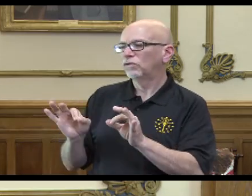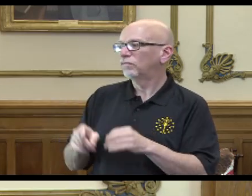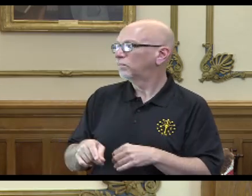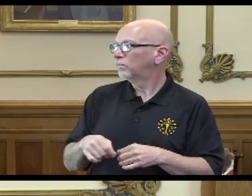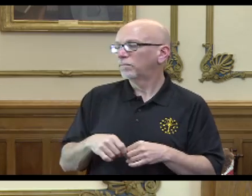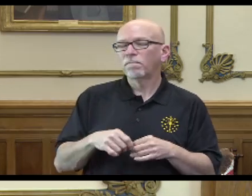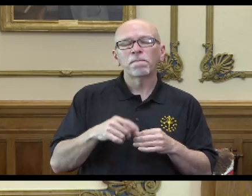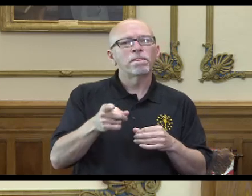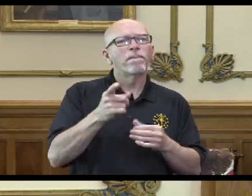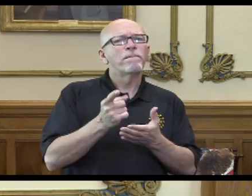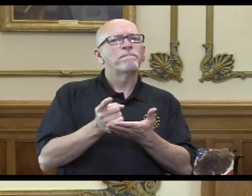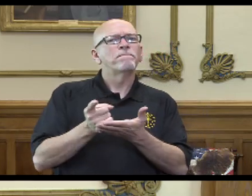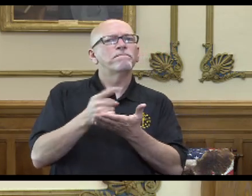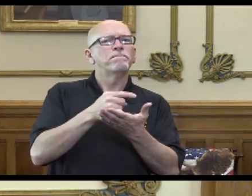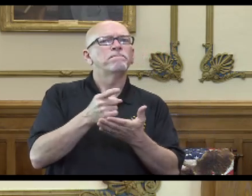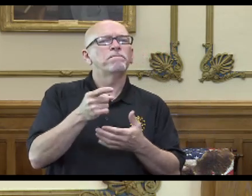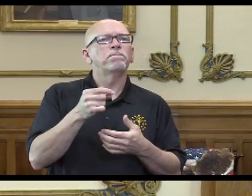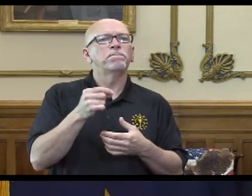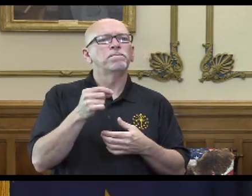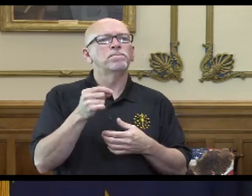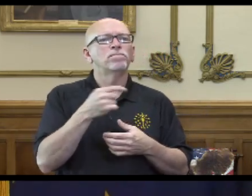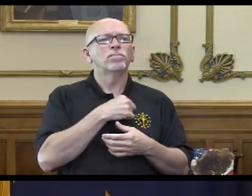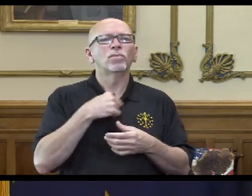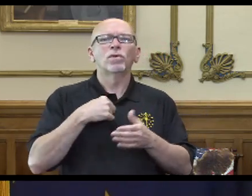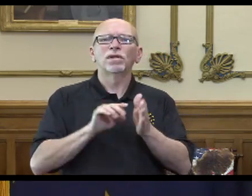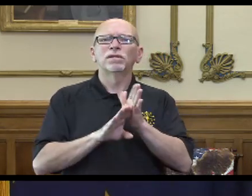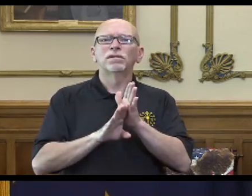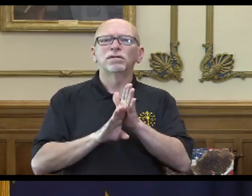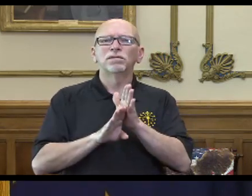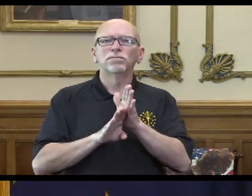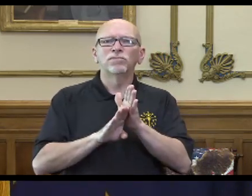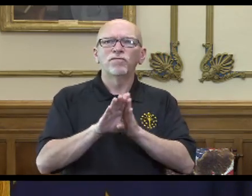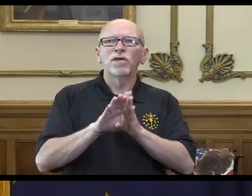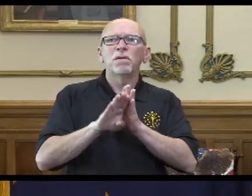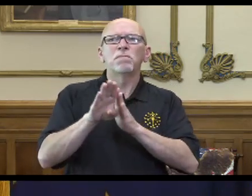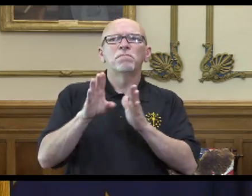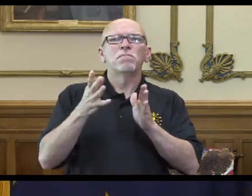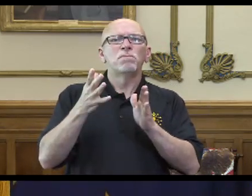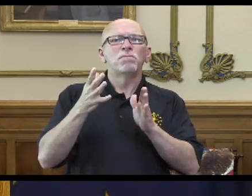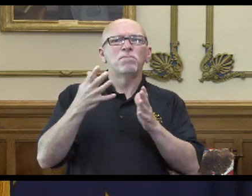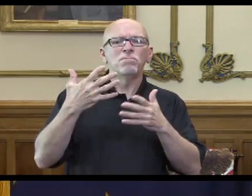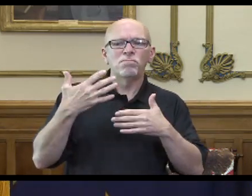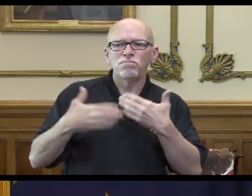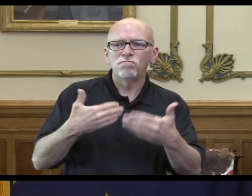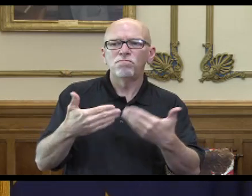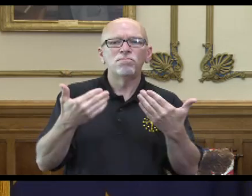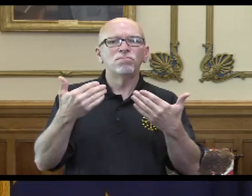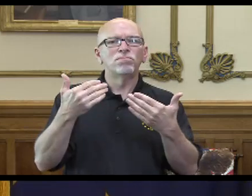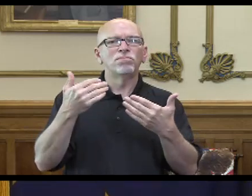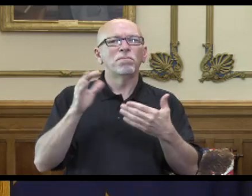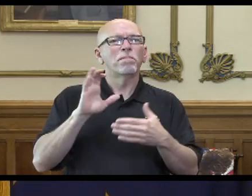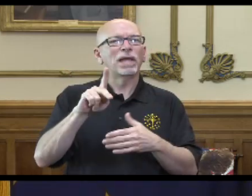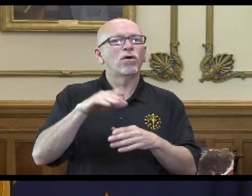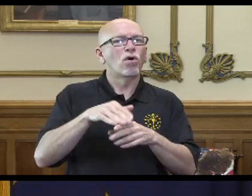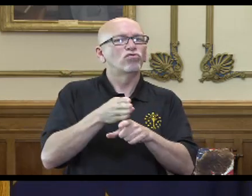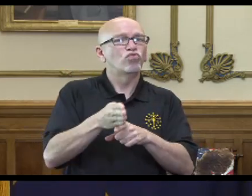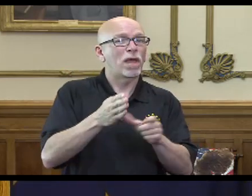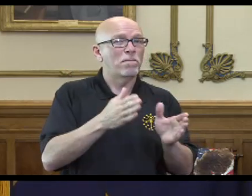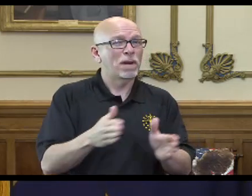Earlier on, as we were developing and then rolling out the Back on Track